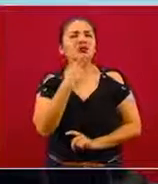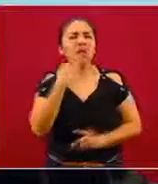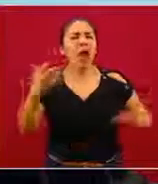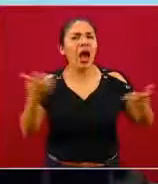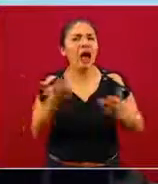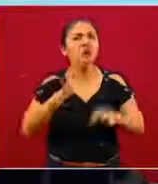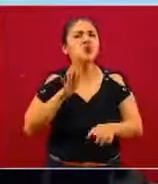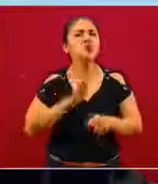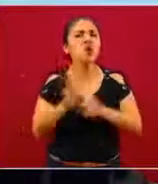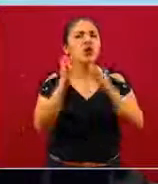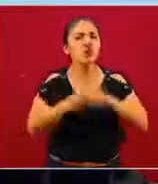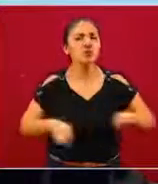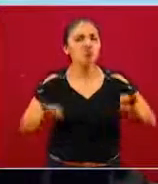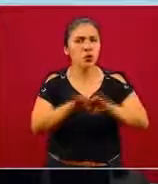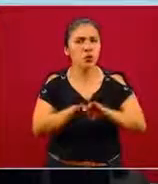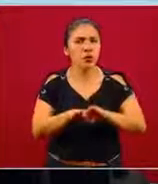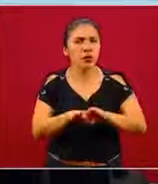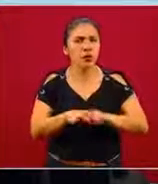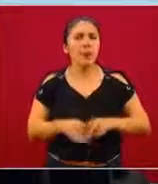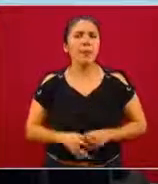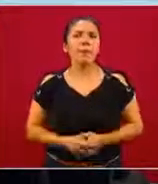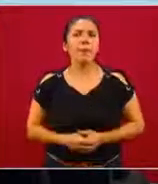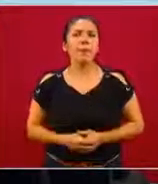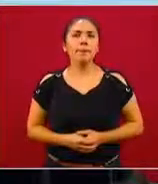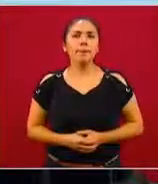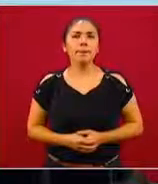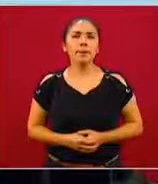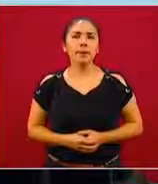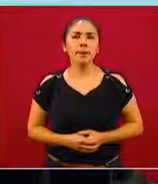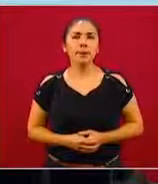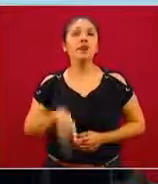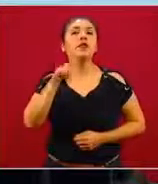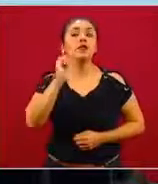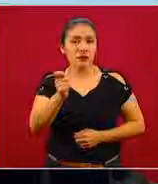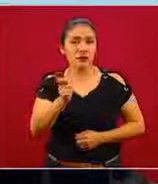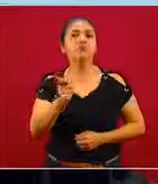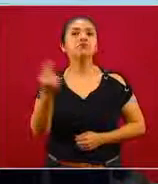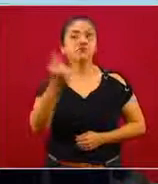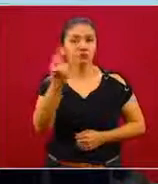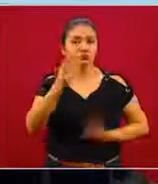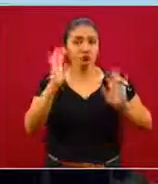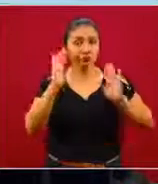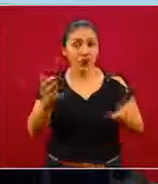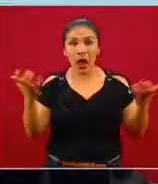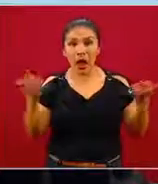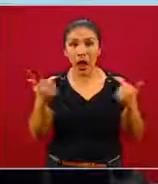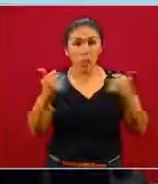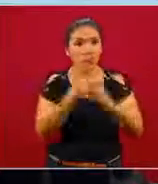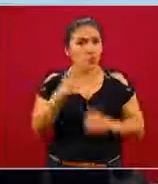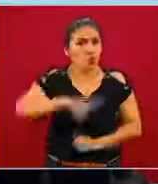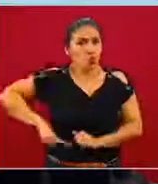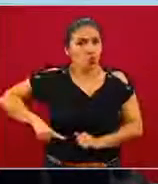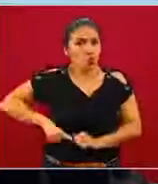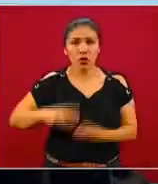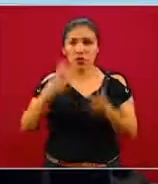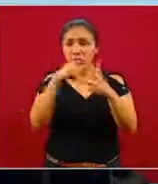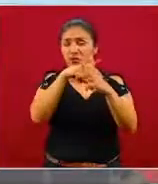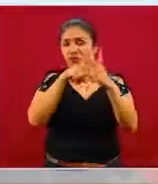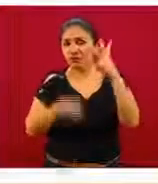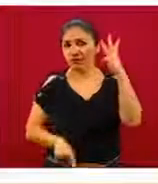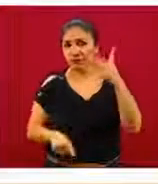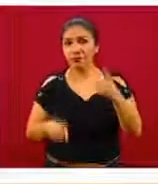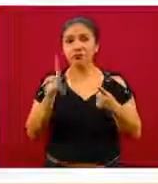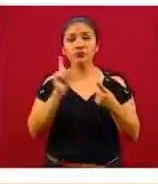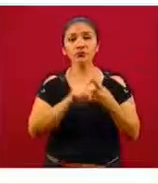With these essential areas, what we are aiming to do is to try and encourage all levels of